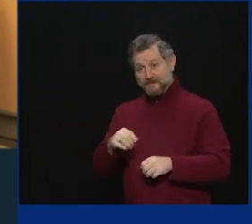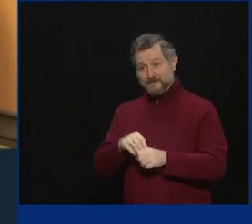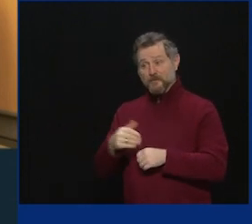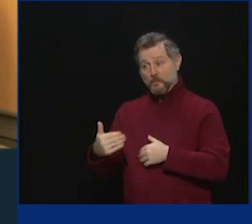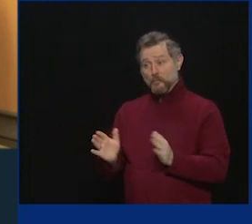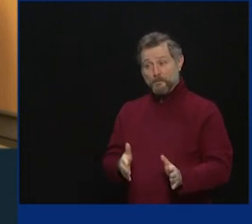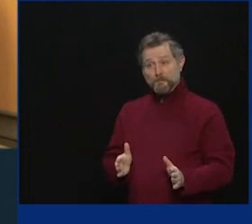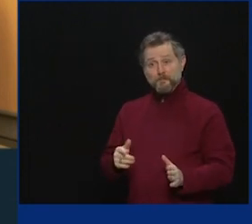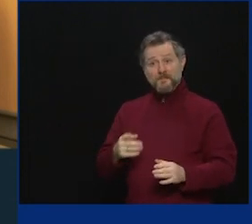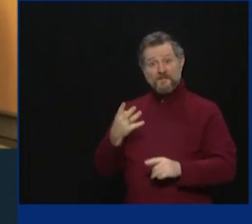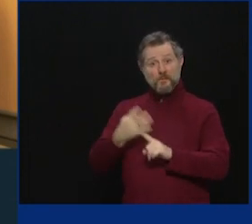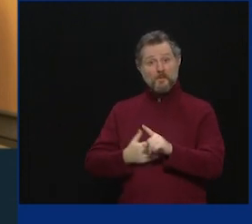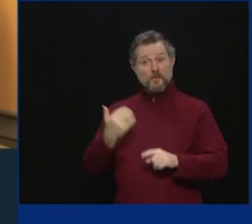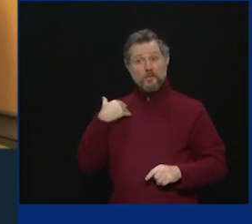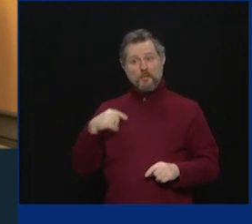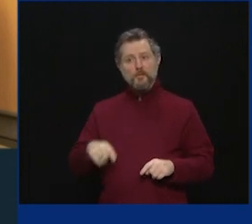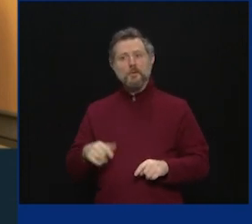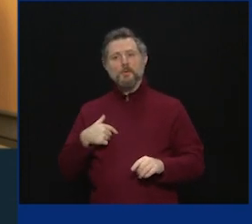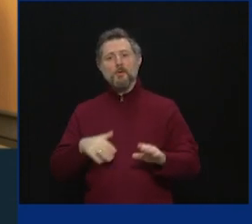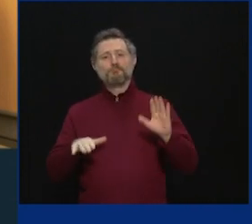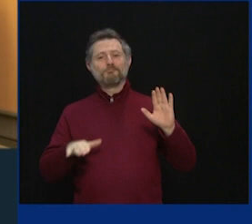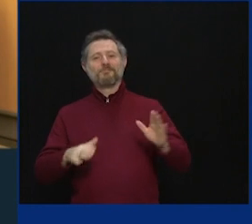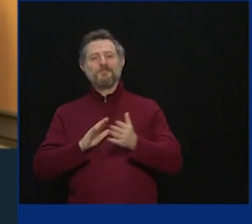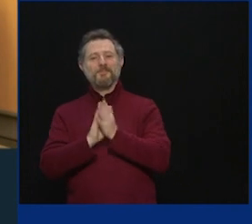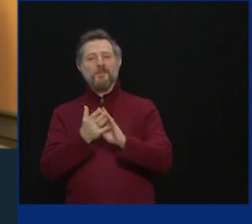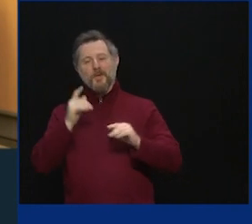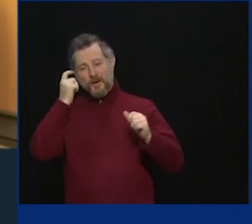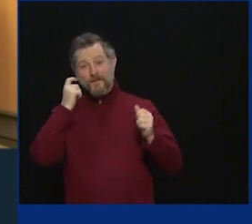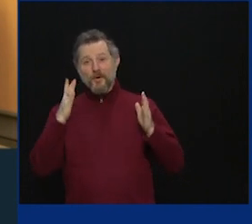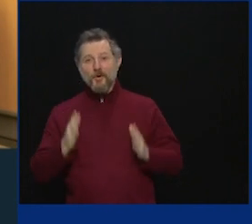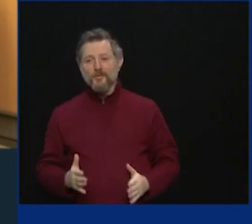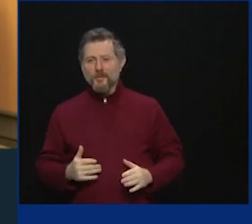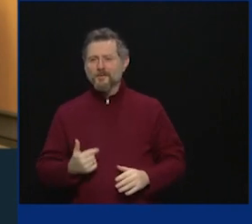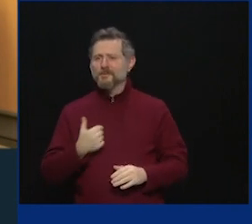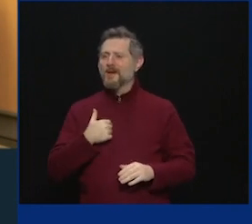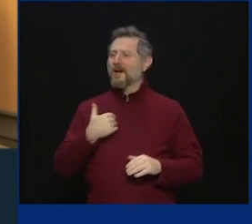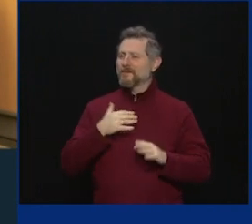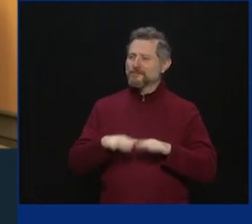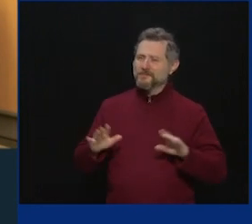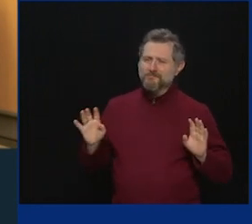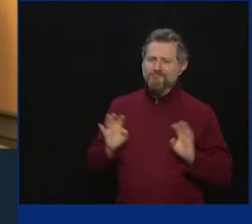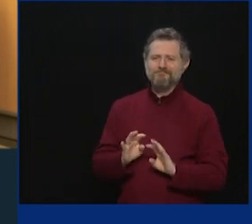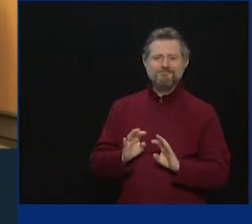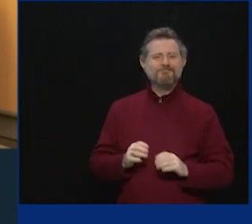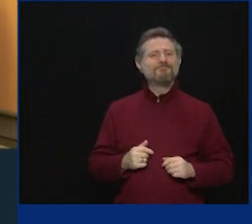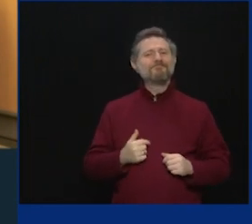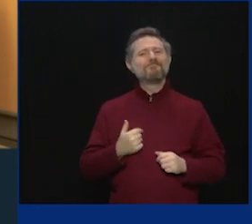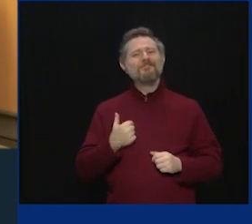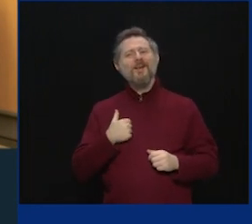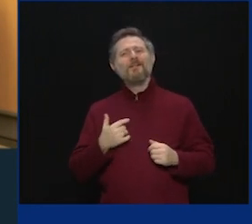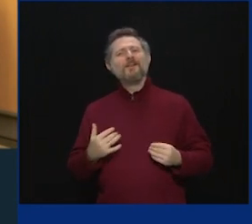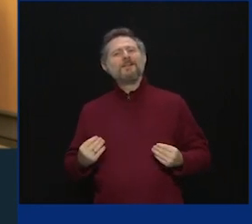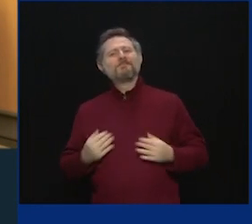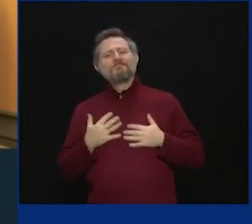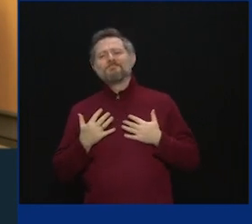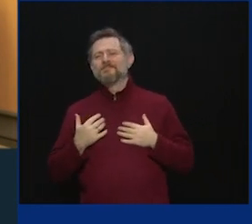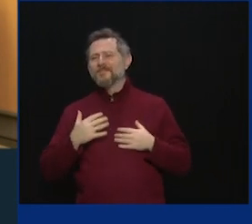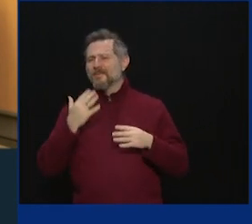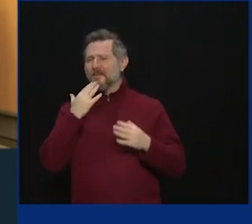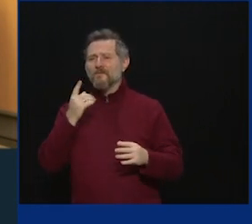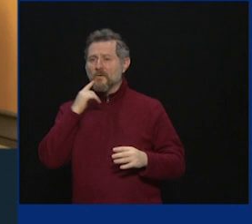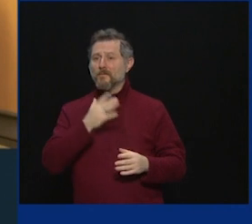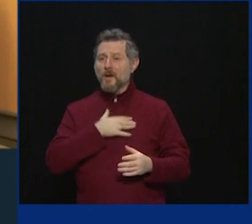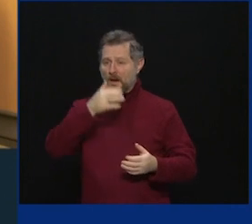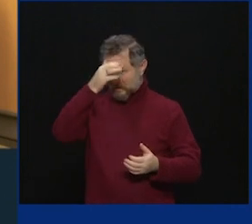today, as I was sworn in, and my children, and just they lift me up, and I want to thank them, particularly my husband, New